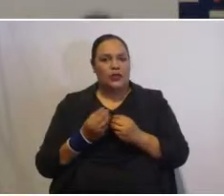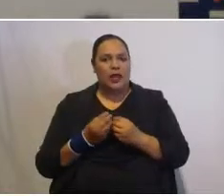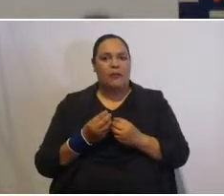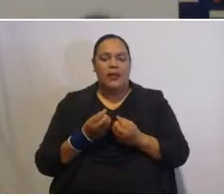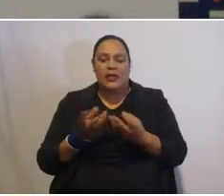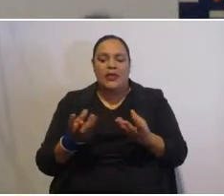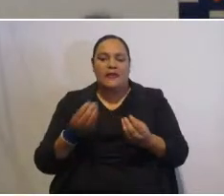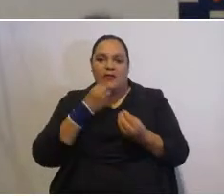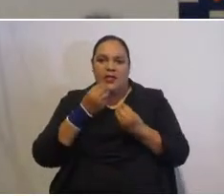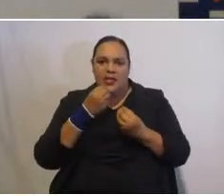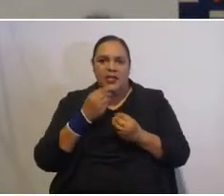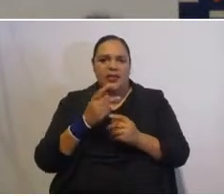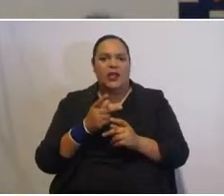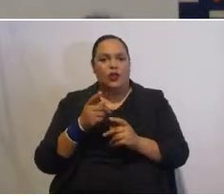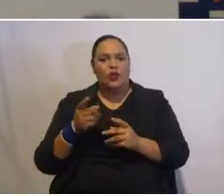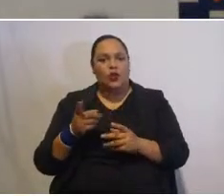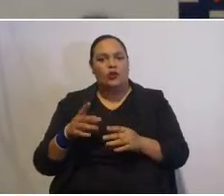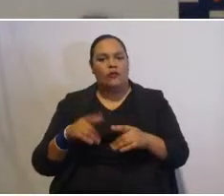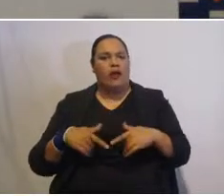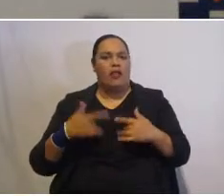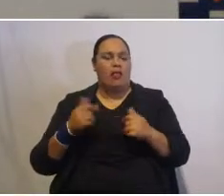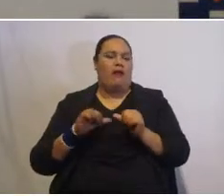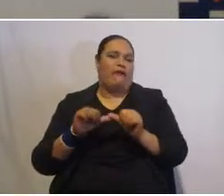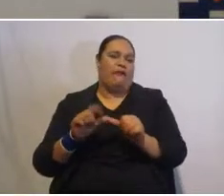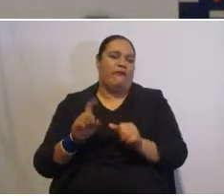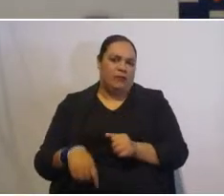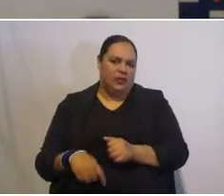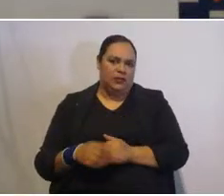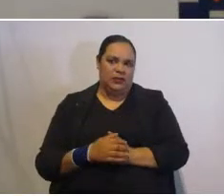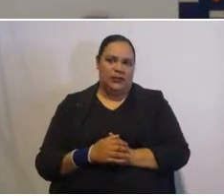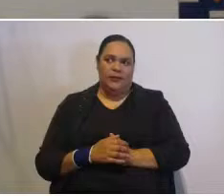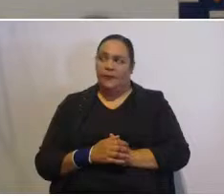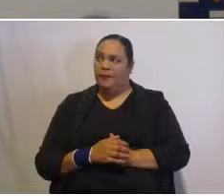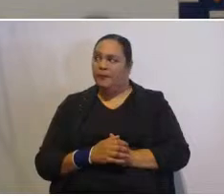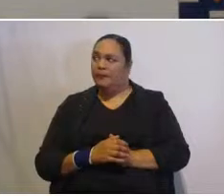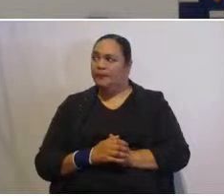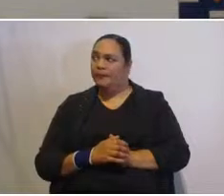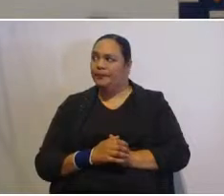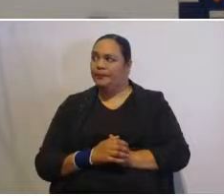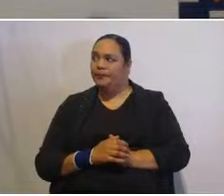the table to keep them alive.